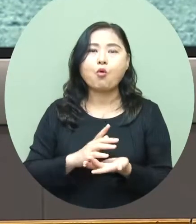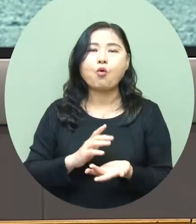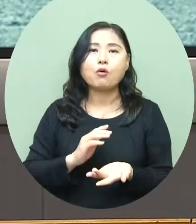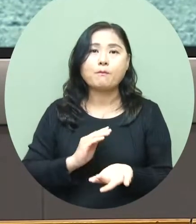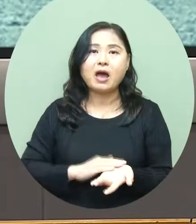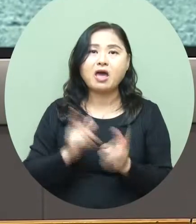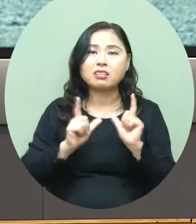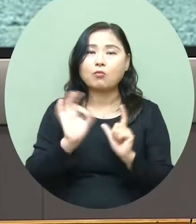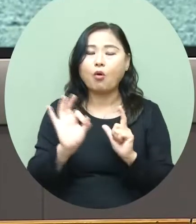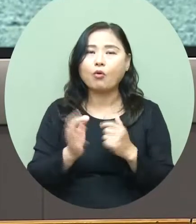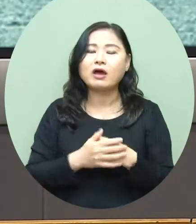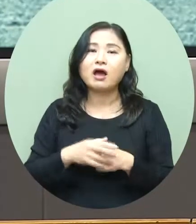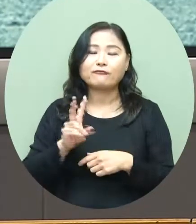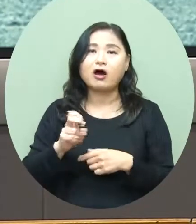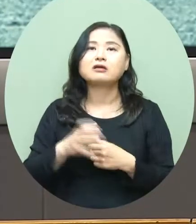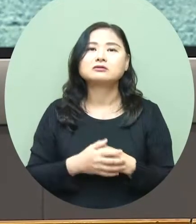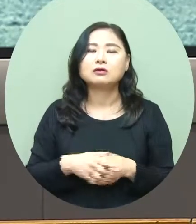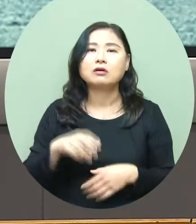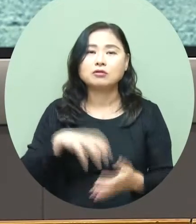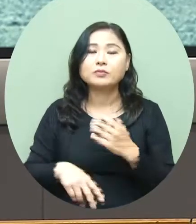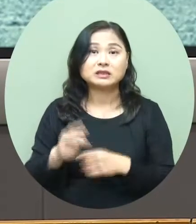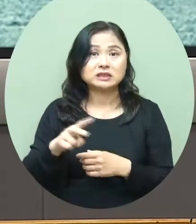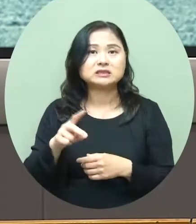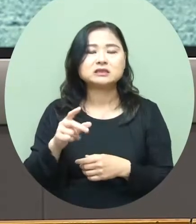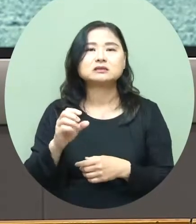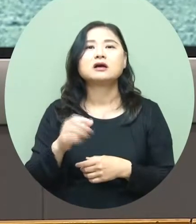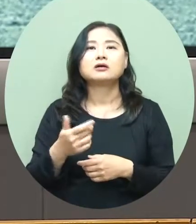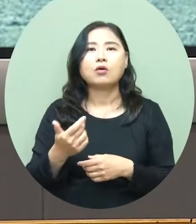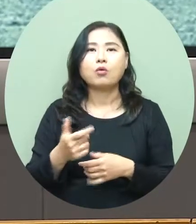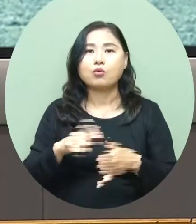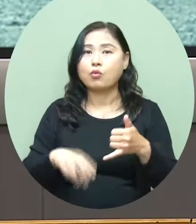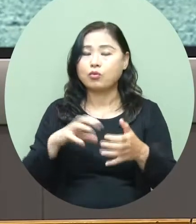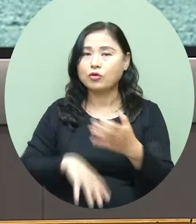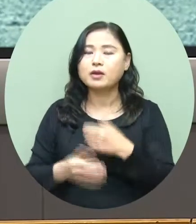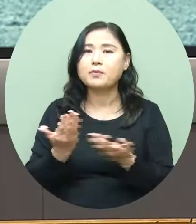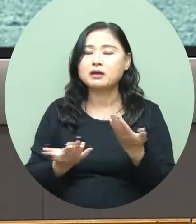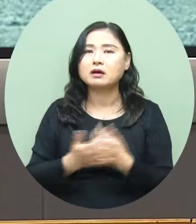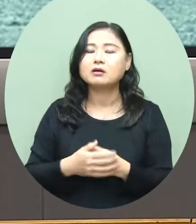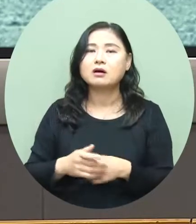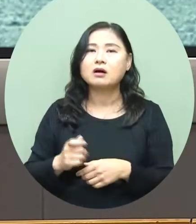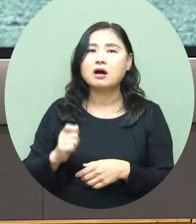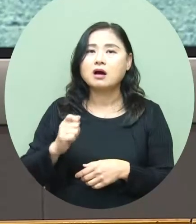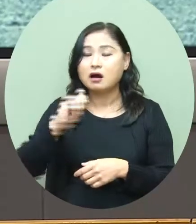We have picked up more than 2,000 cases now, so that means it's effective.